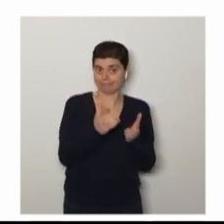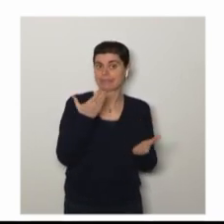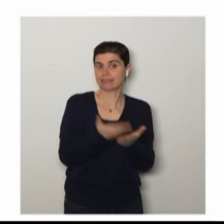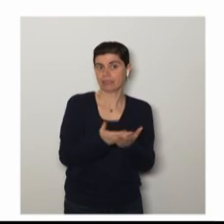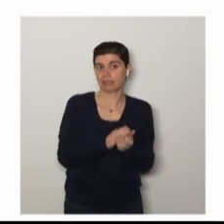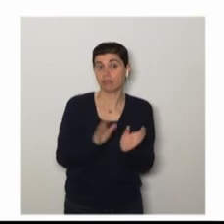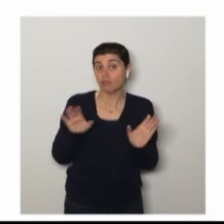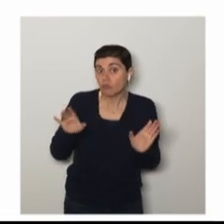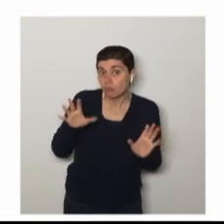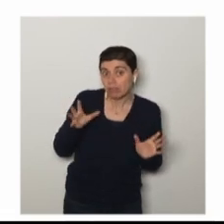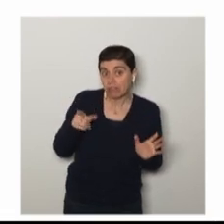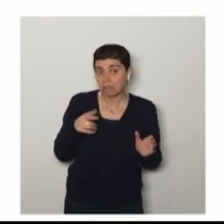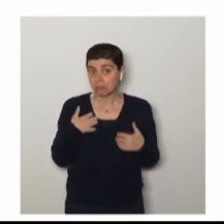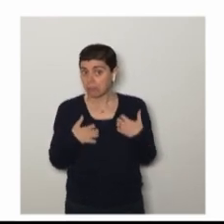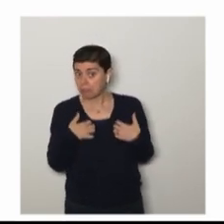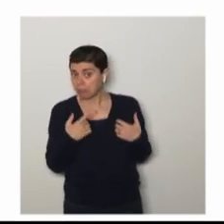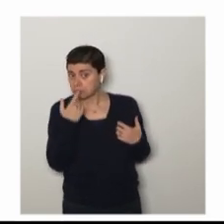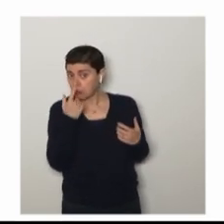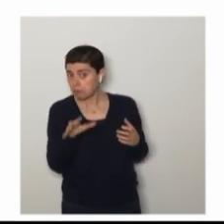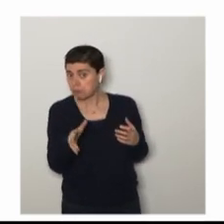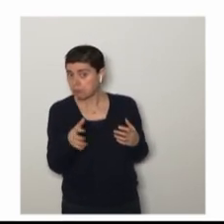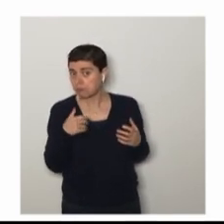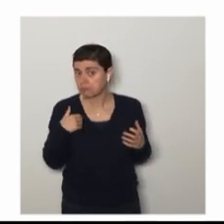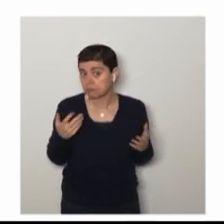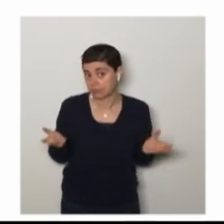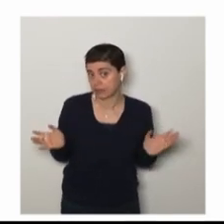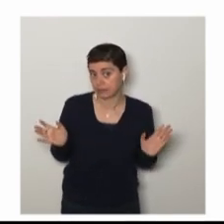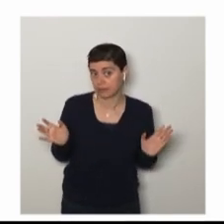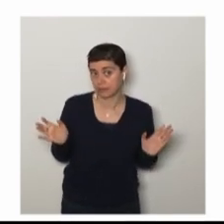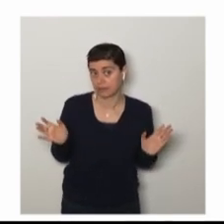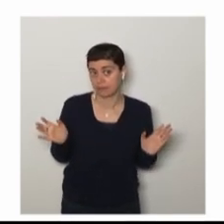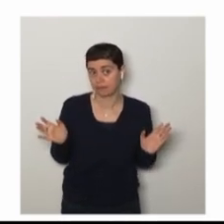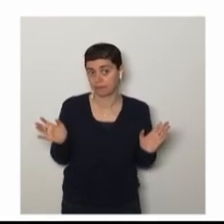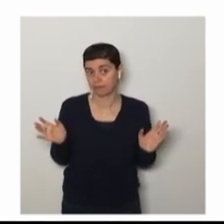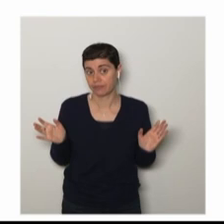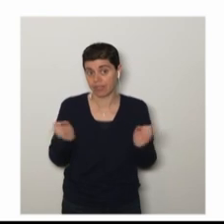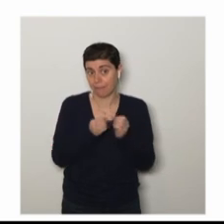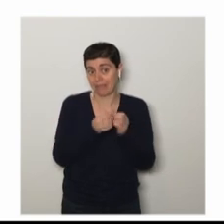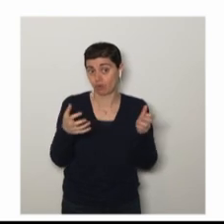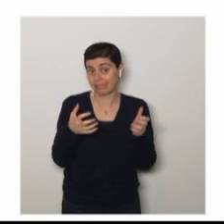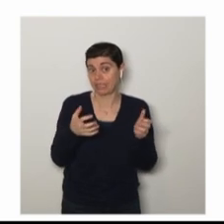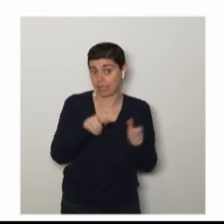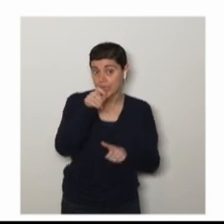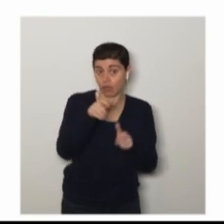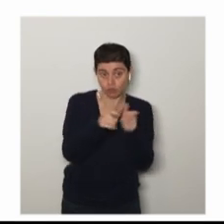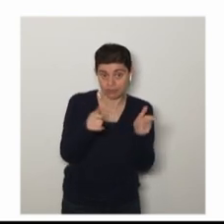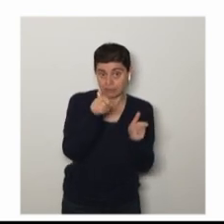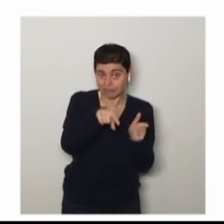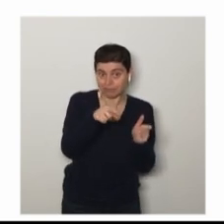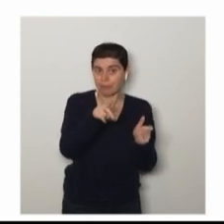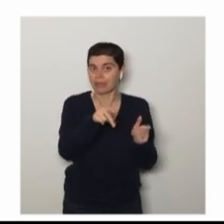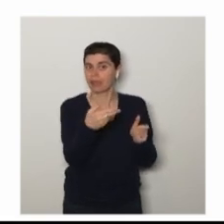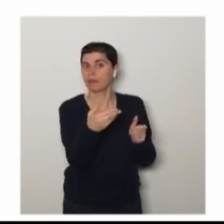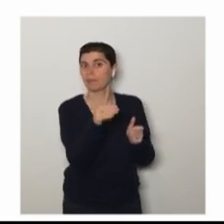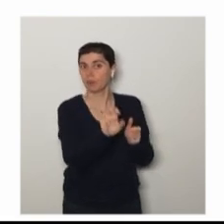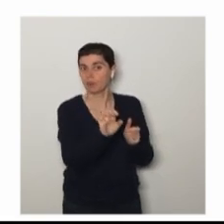countries, the majority of the employers have small, medium enterprises. But in most countries, also the majority of the people are working in the larger enterprises